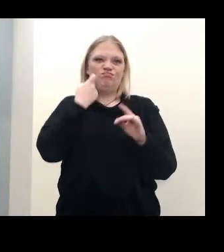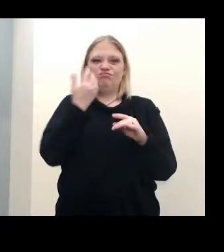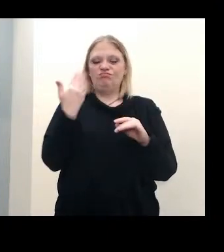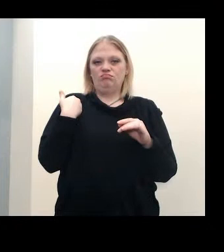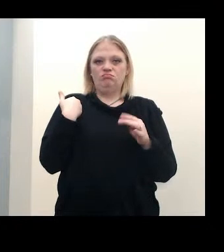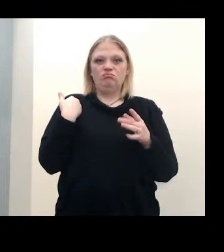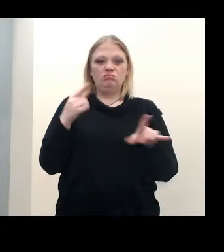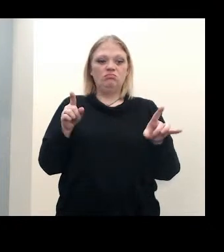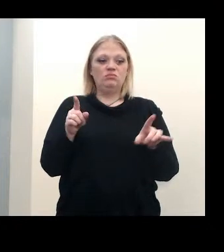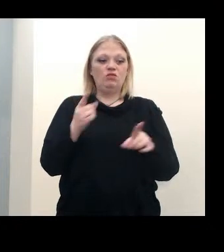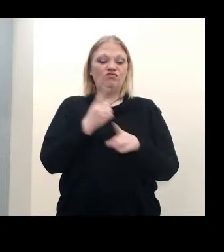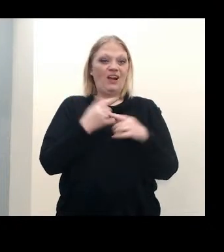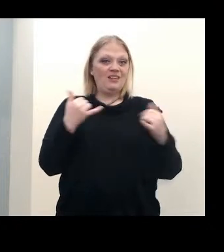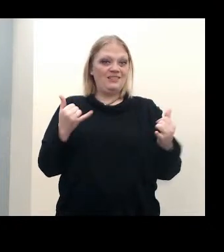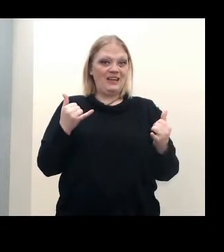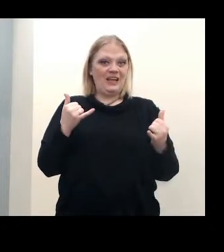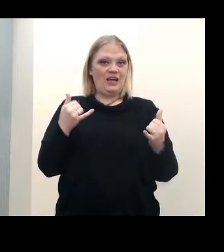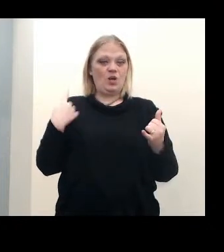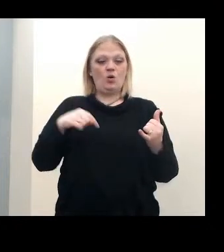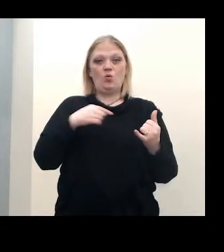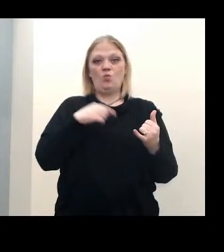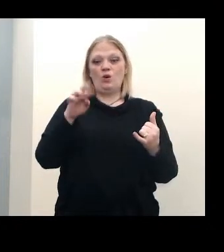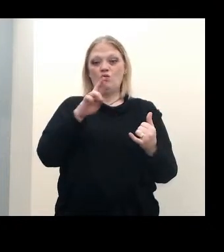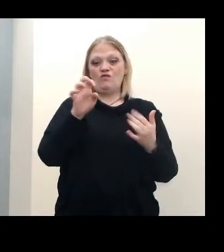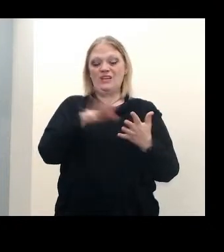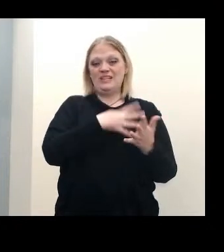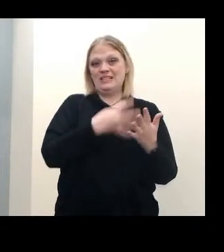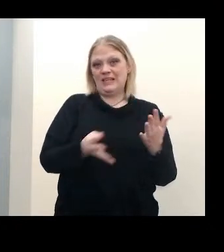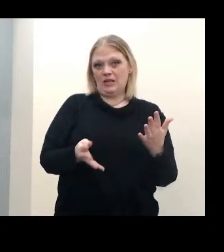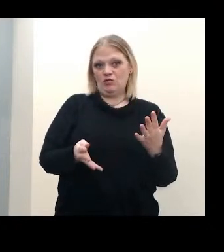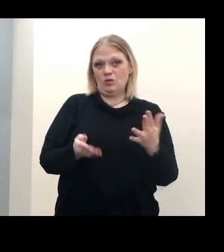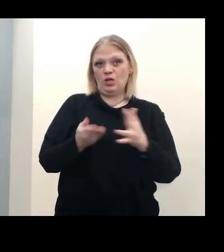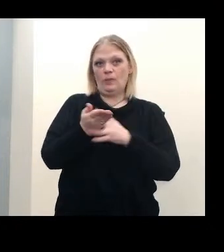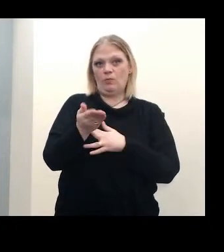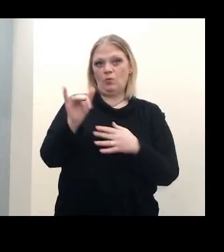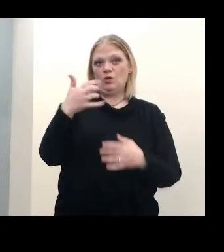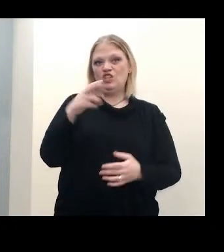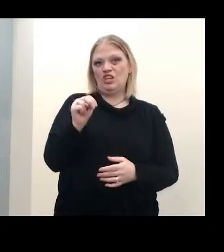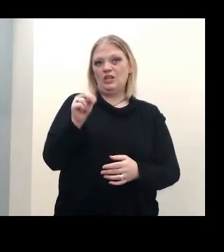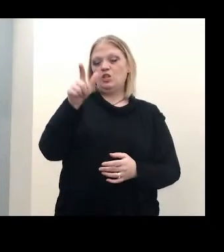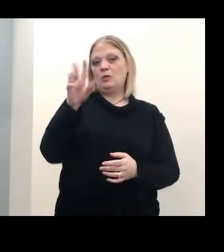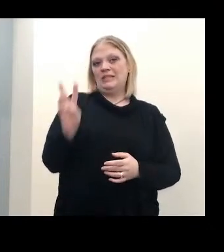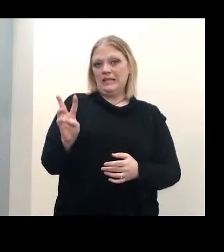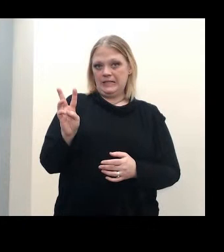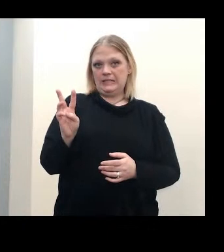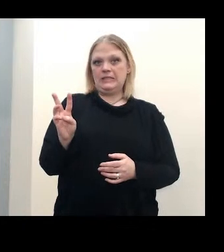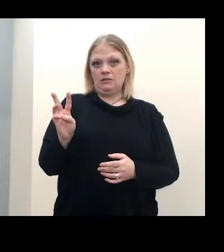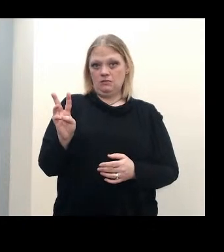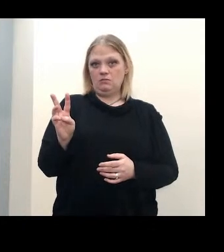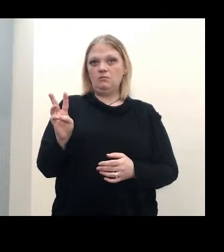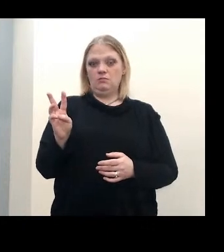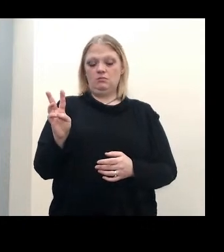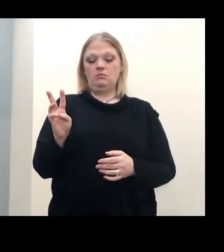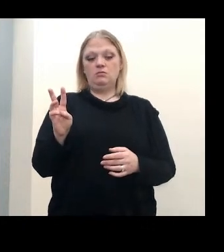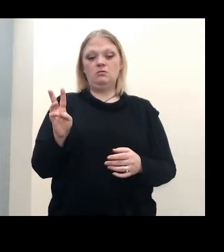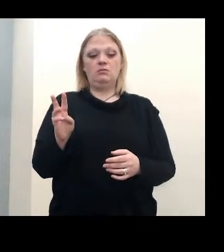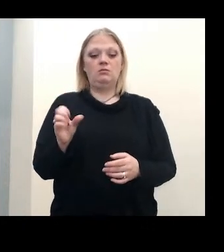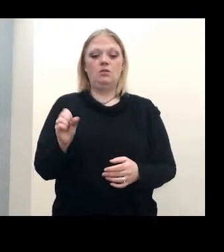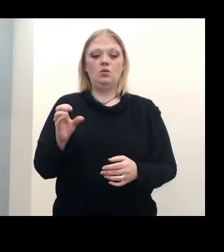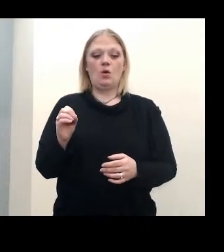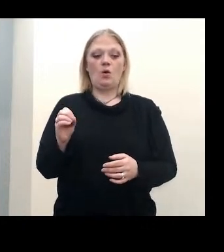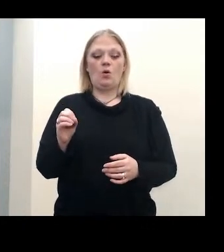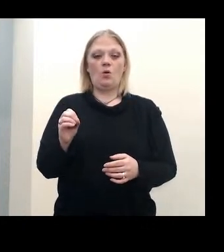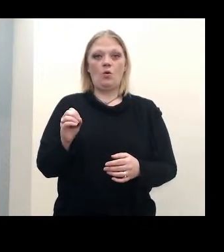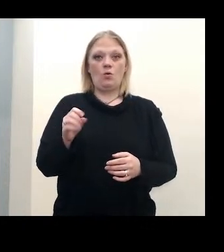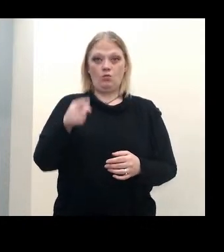of now, we're up to rescheduling people who we have canceled through January 26. So if you have one of